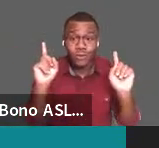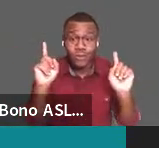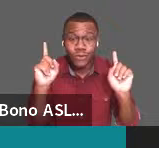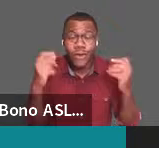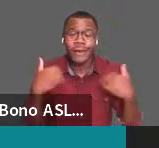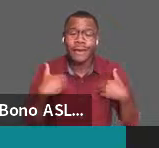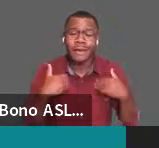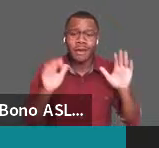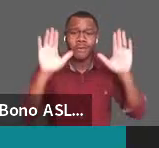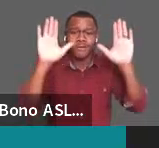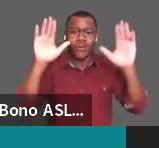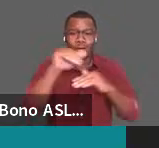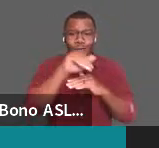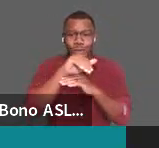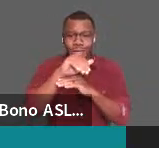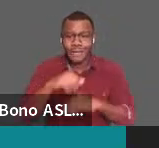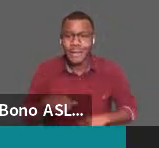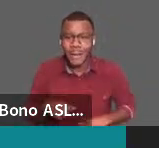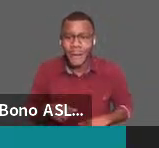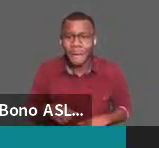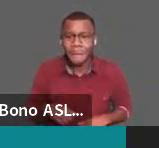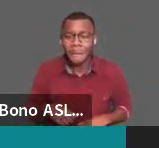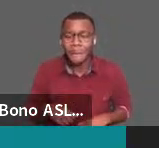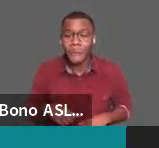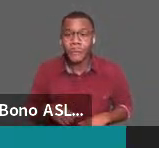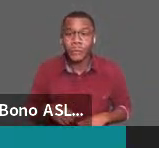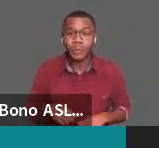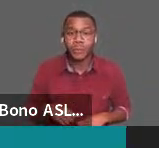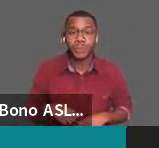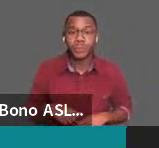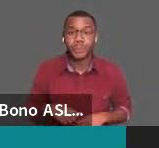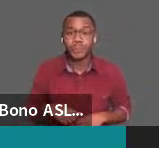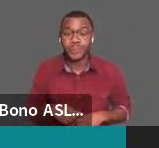evening. And if you want to know more about the county budget,